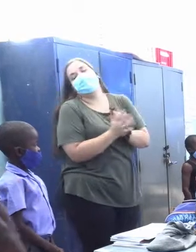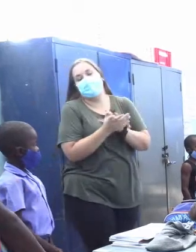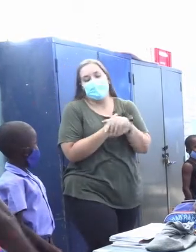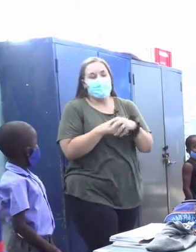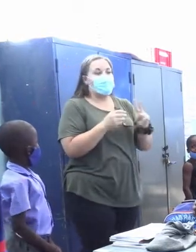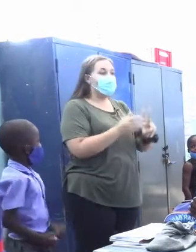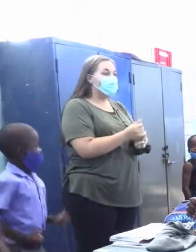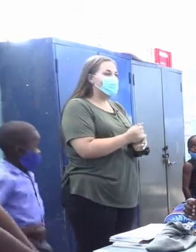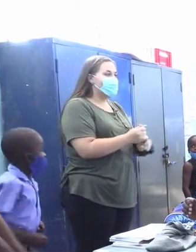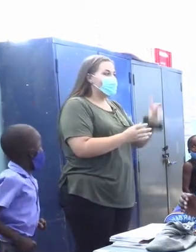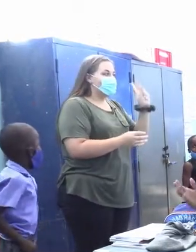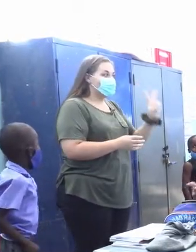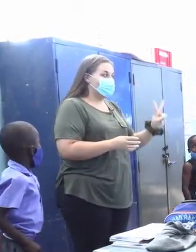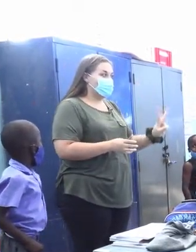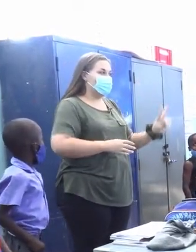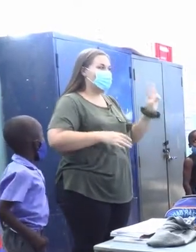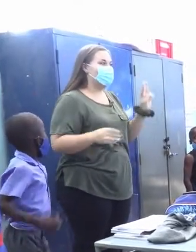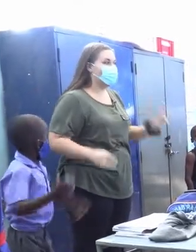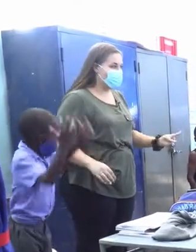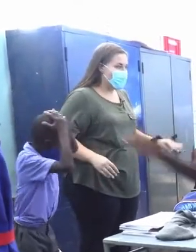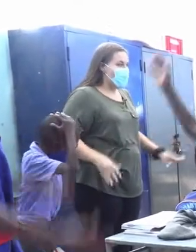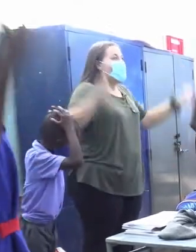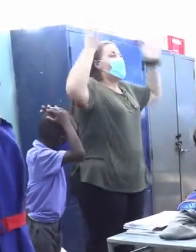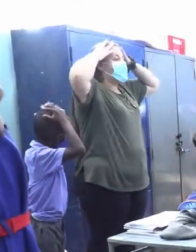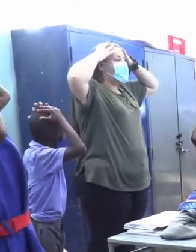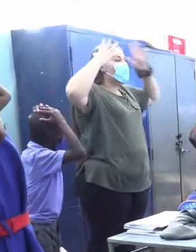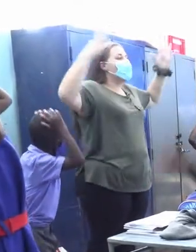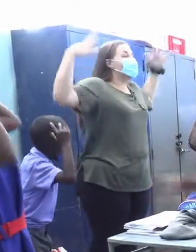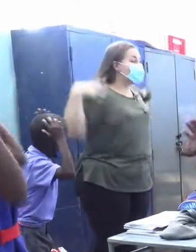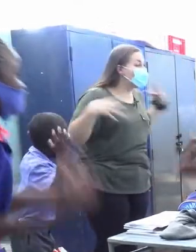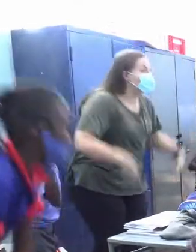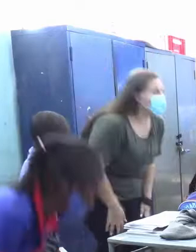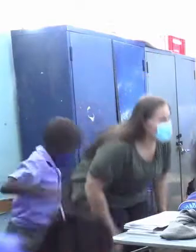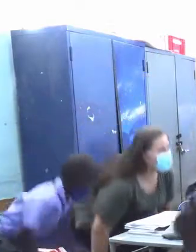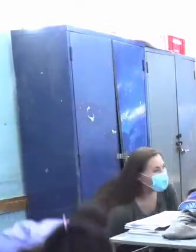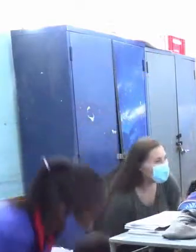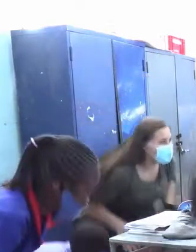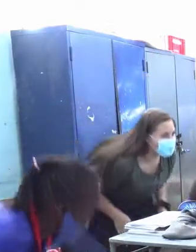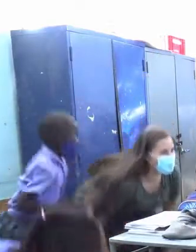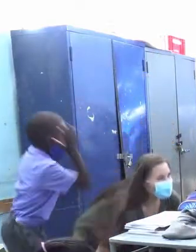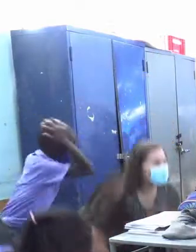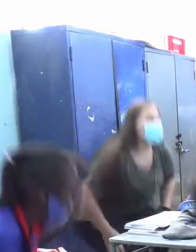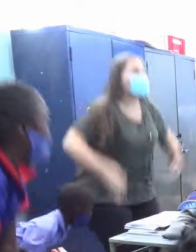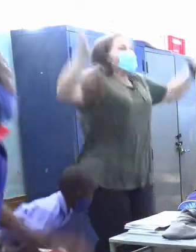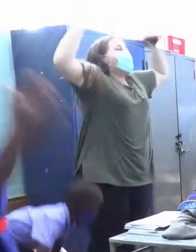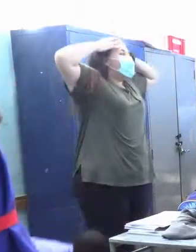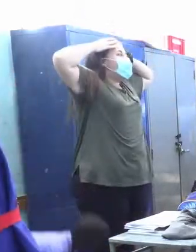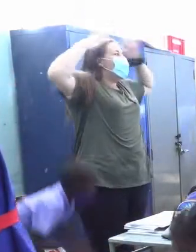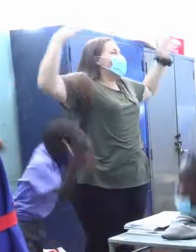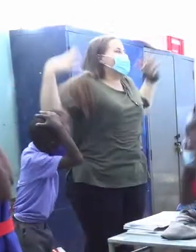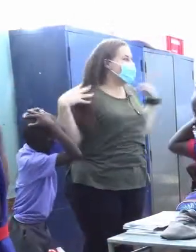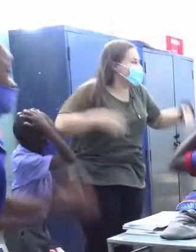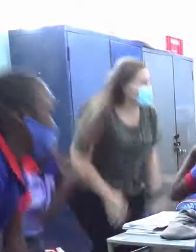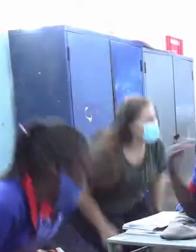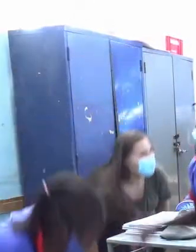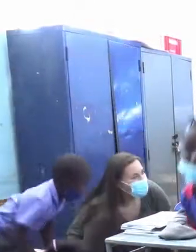Yes. One, two, three. Head, shoulders, knees, and toes, knees, and toes.